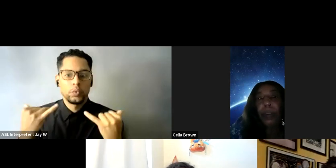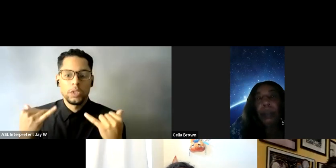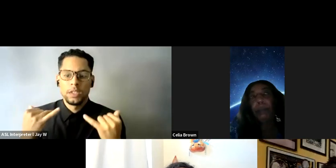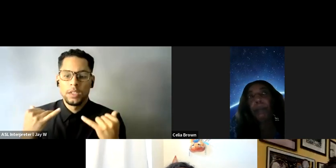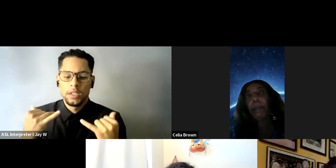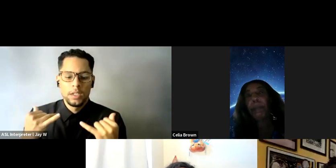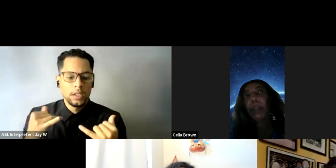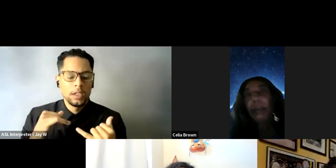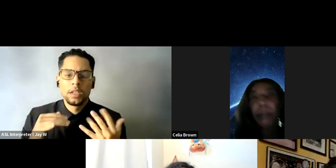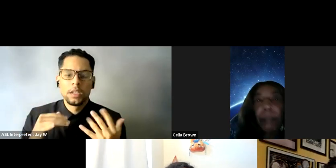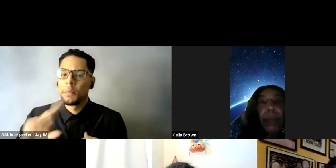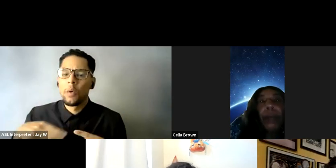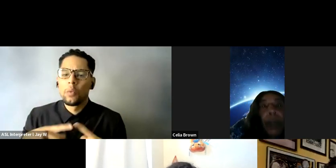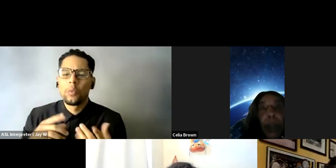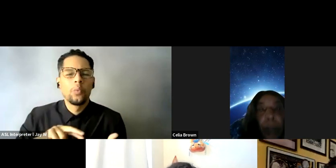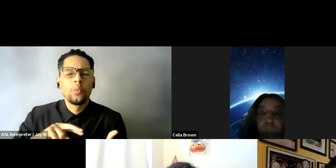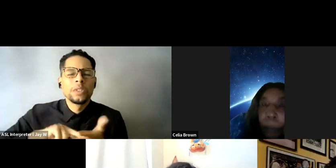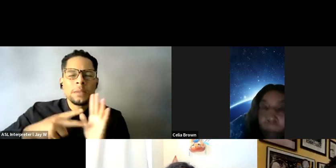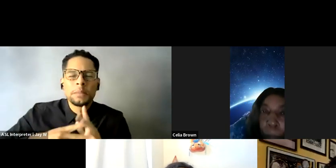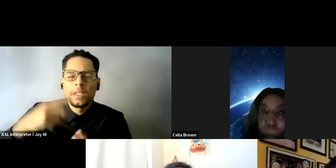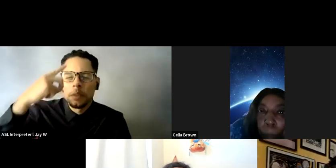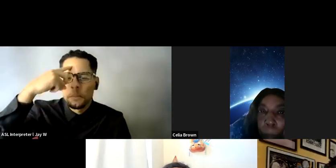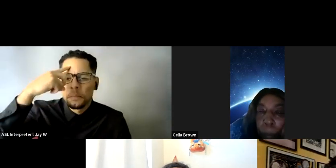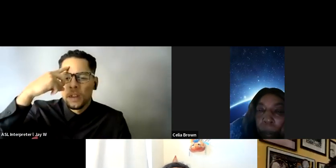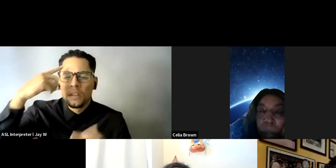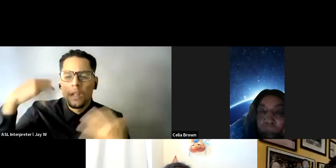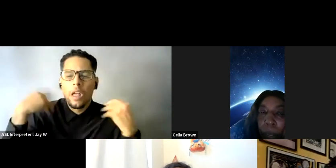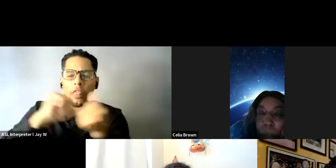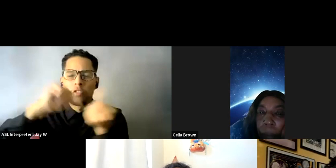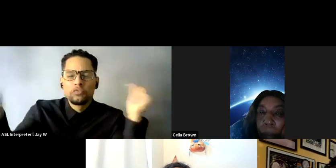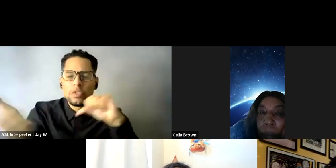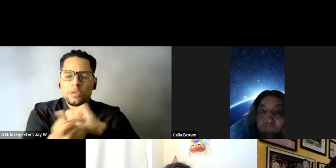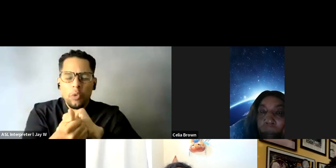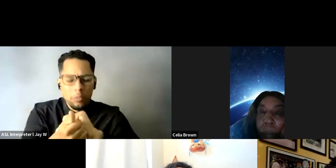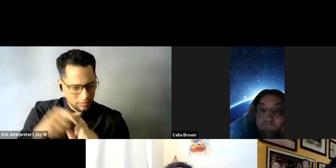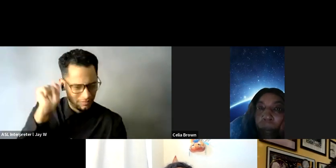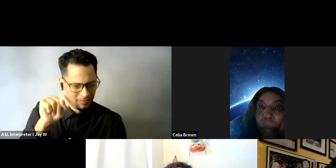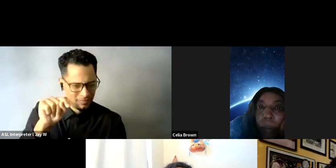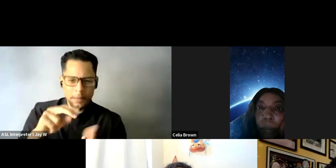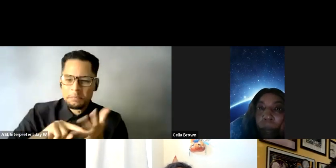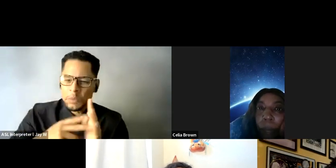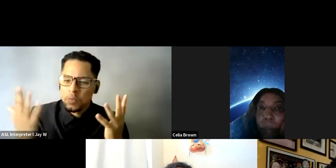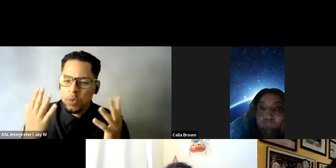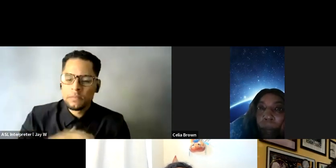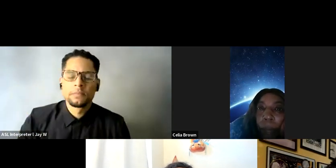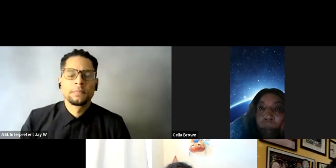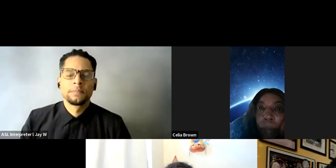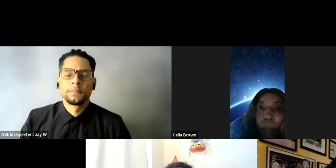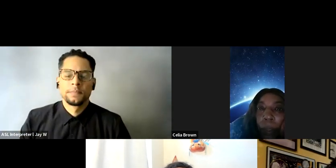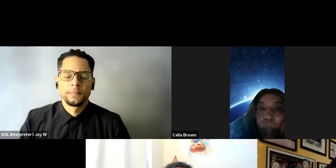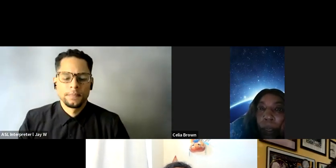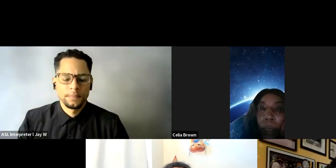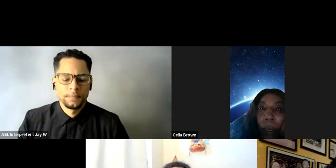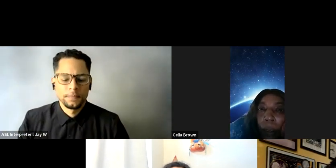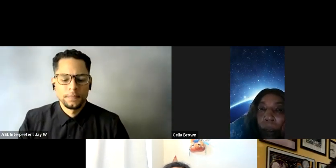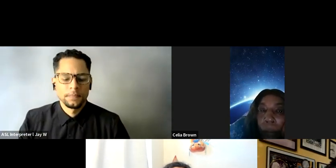talking about what transformative mental health means, where we are today as we consider the state